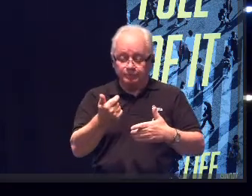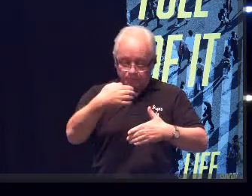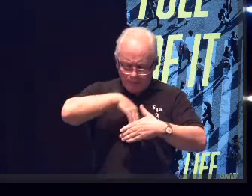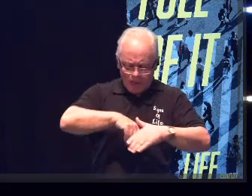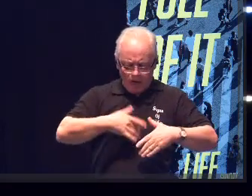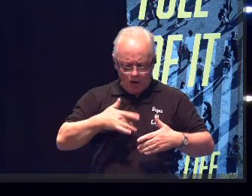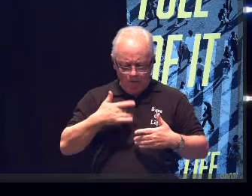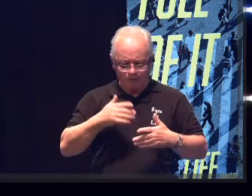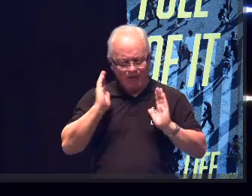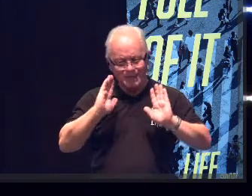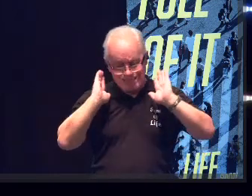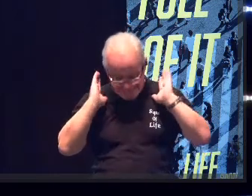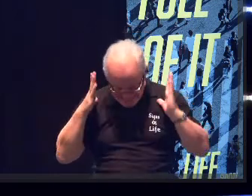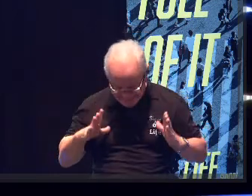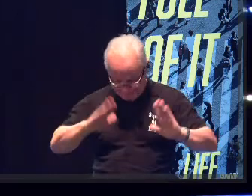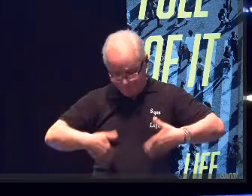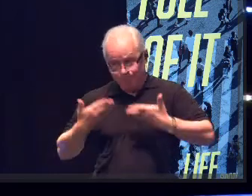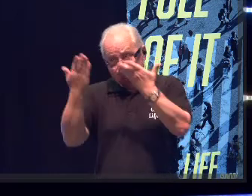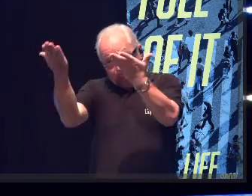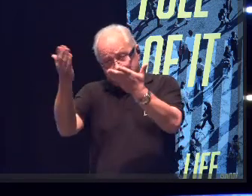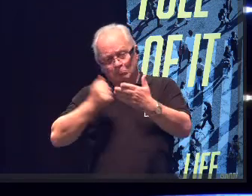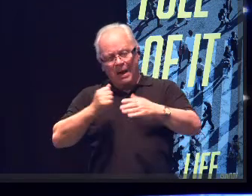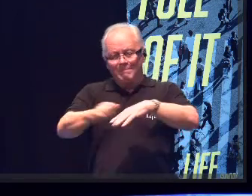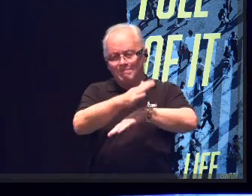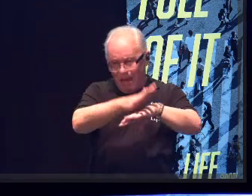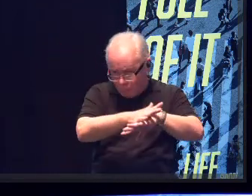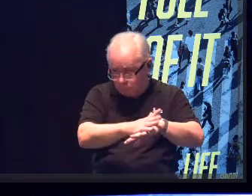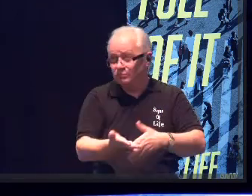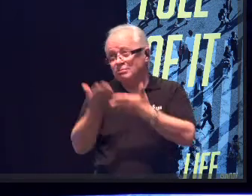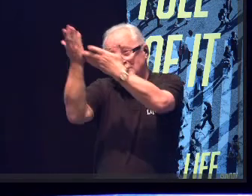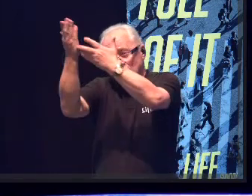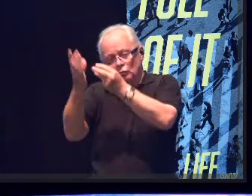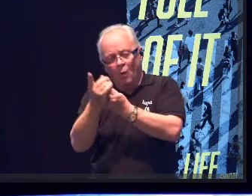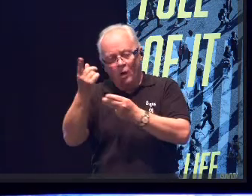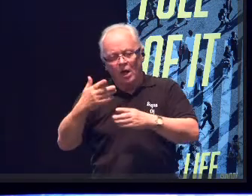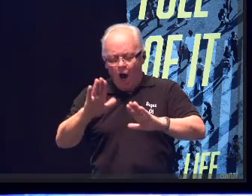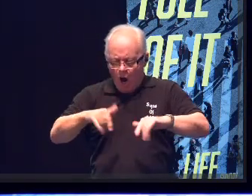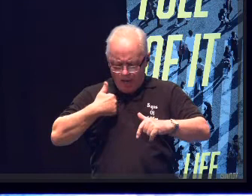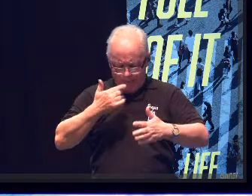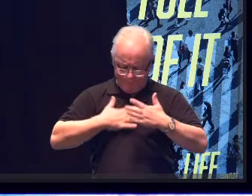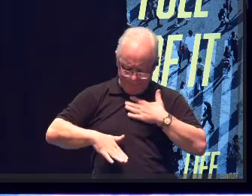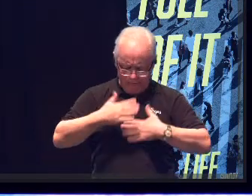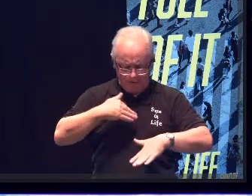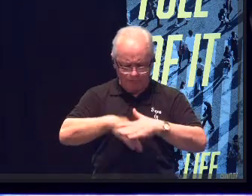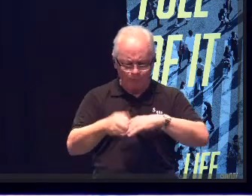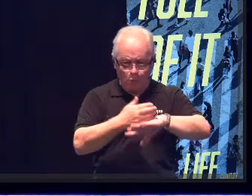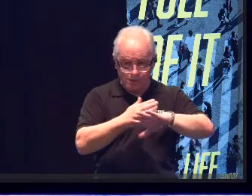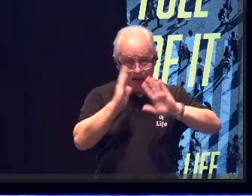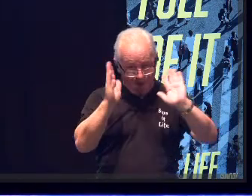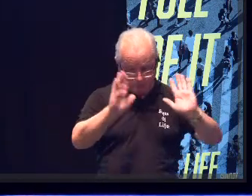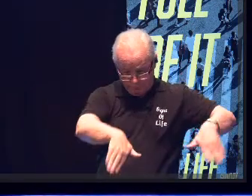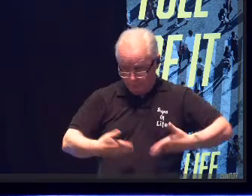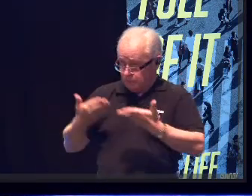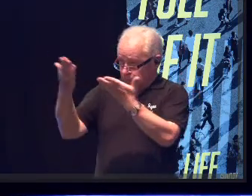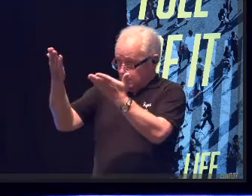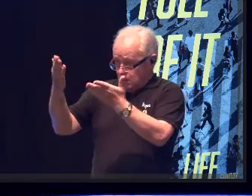My marriage, how I look after my kids, how I behave in work, all of this needs submitted to the truth of God. Because without